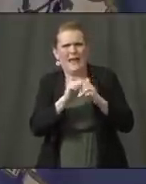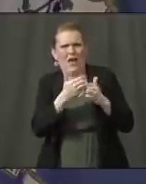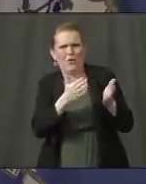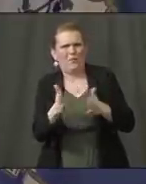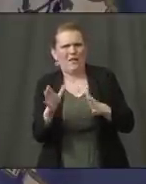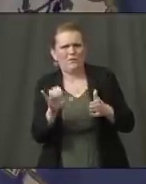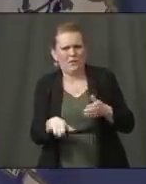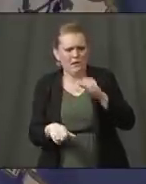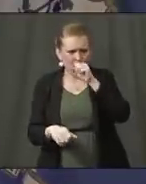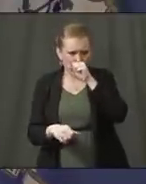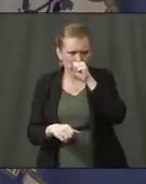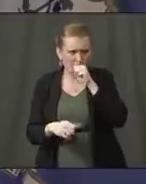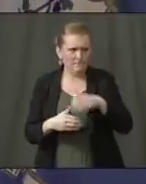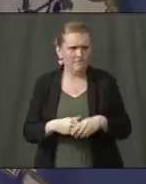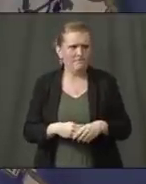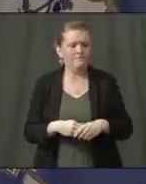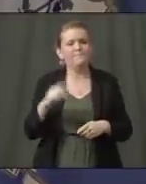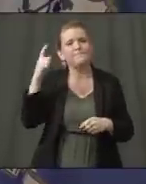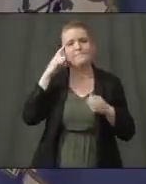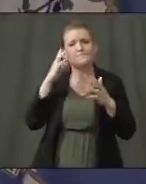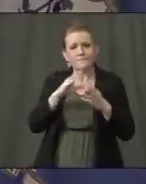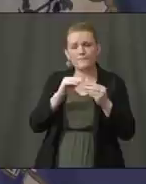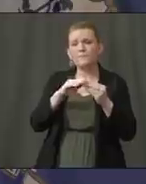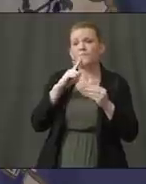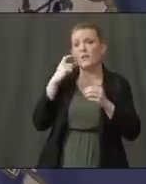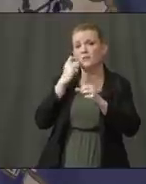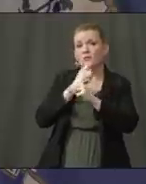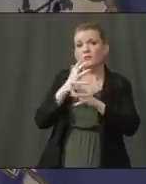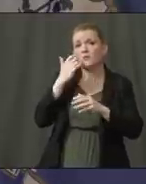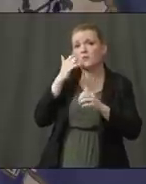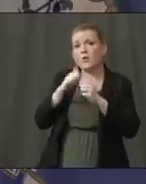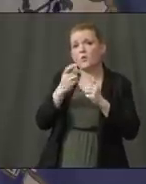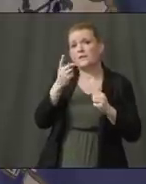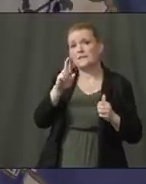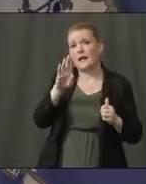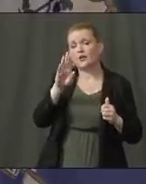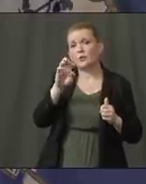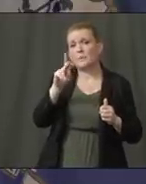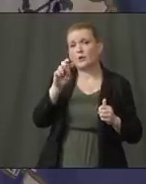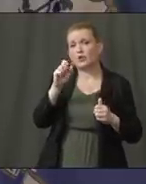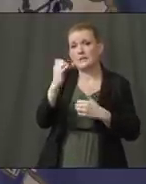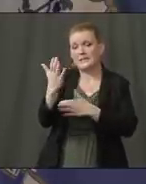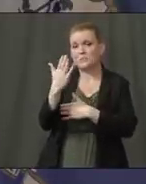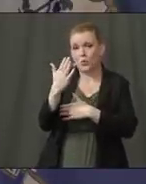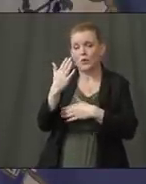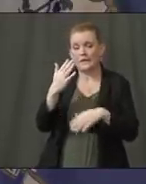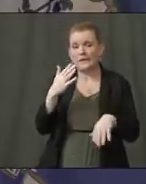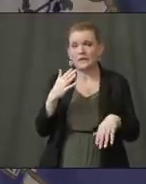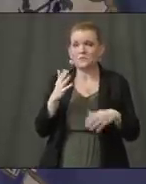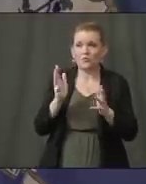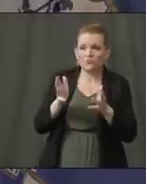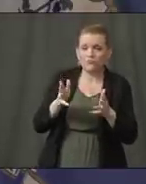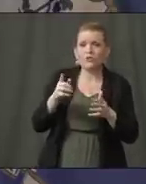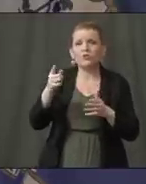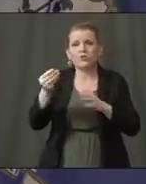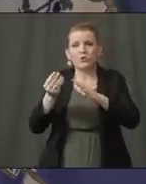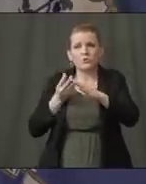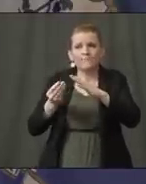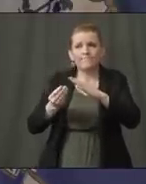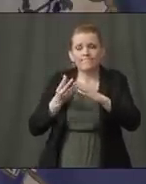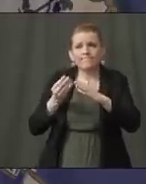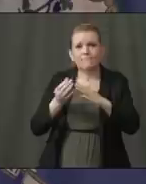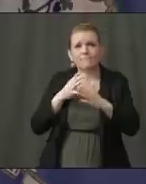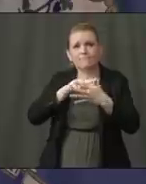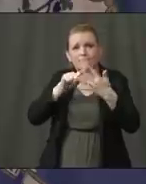morning with Dr. Burks, she was giving us hope that in terms of the ingredients we need, in terms of more